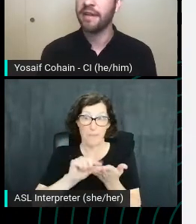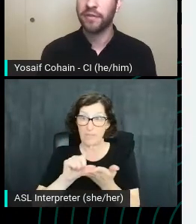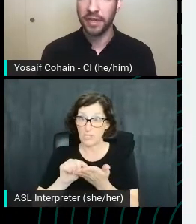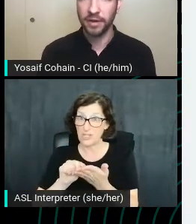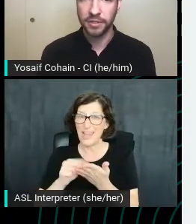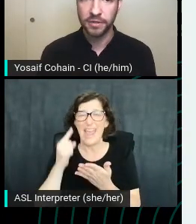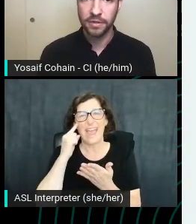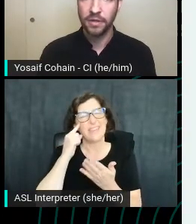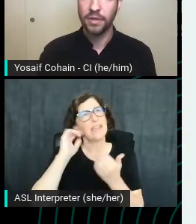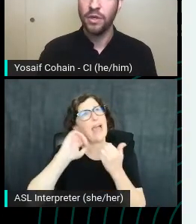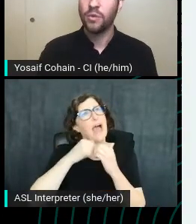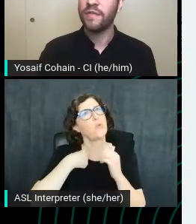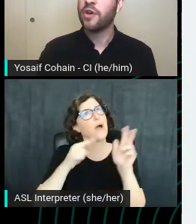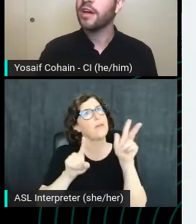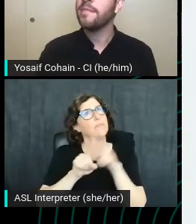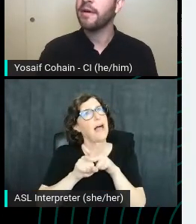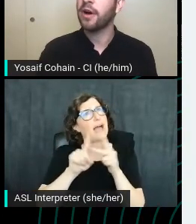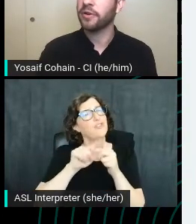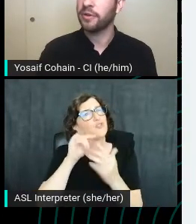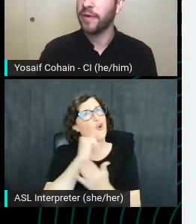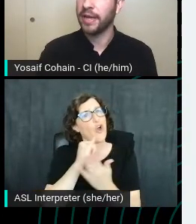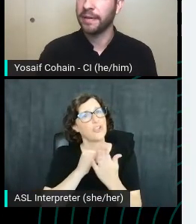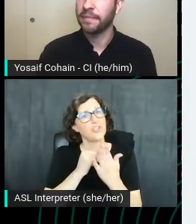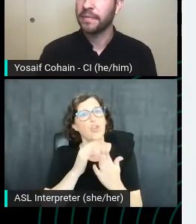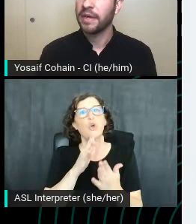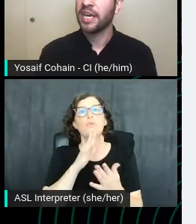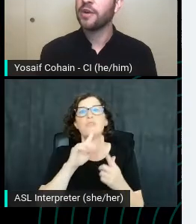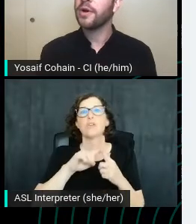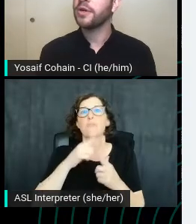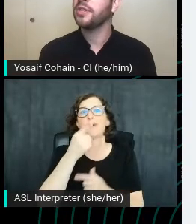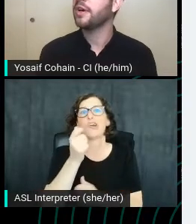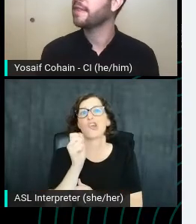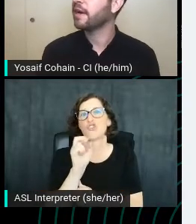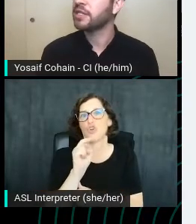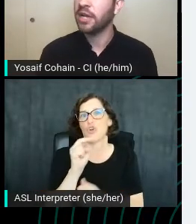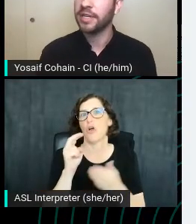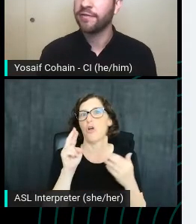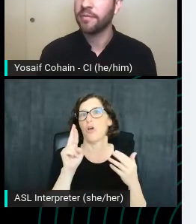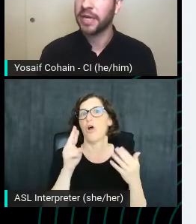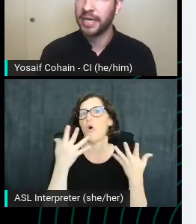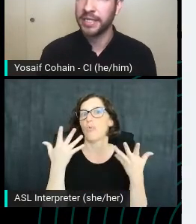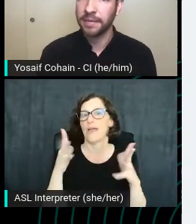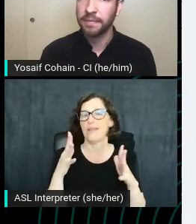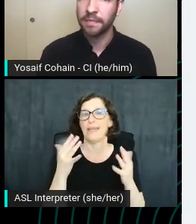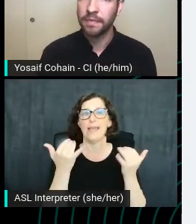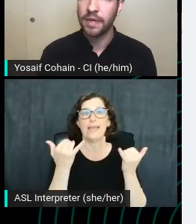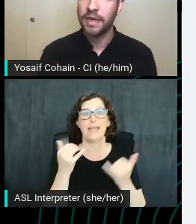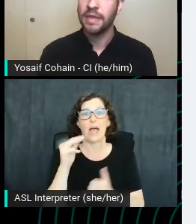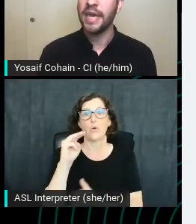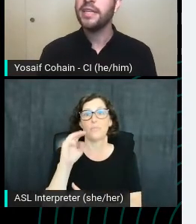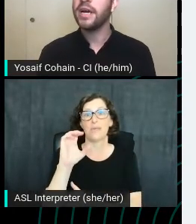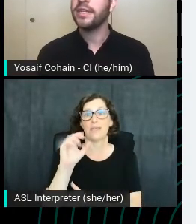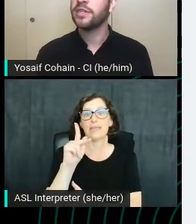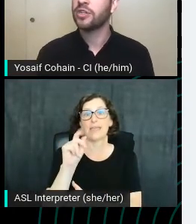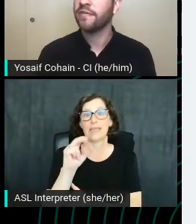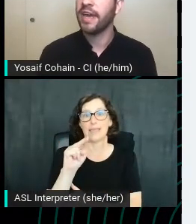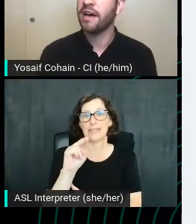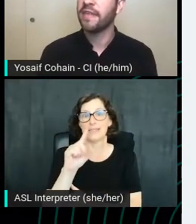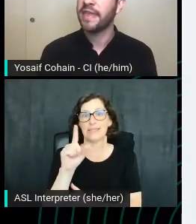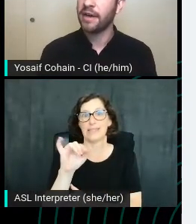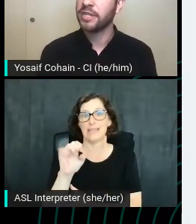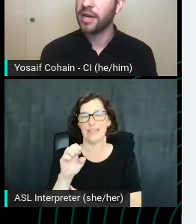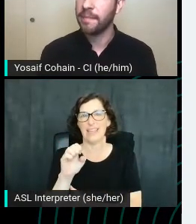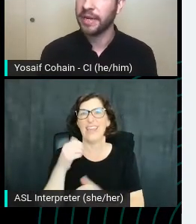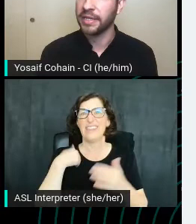apply that for the arts. We've talked about Gartner already. Here we're going to look at the consulting firm McKinsey. They conducted a survey